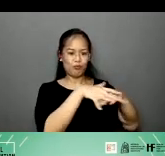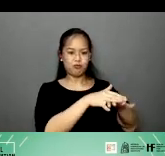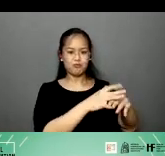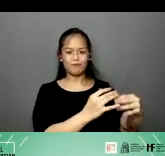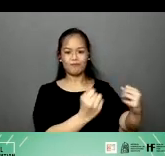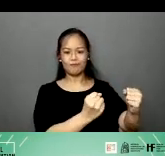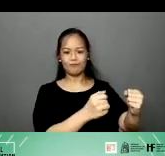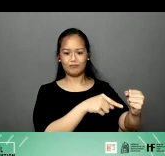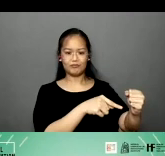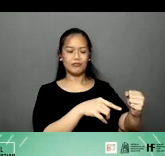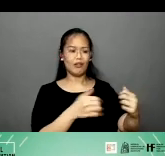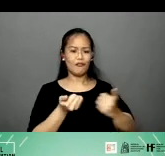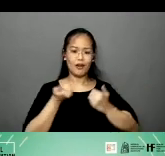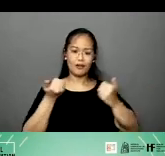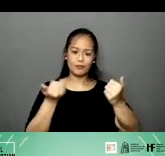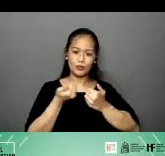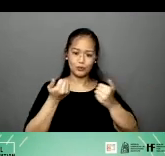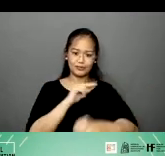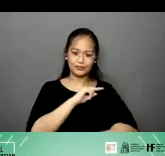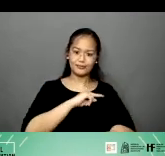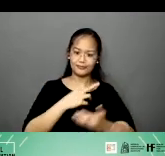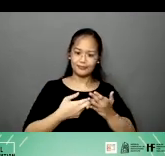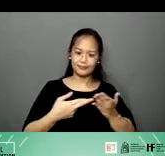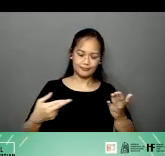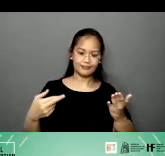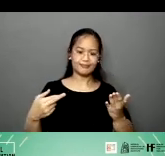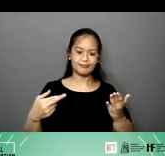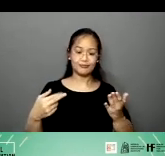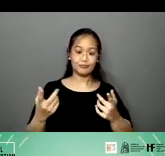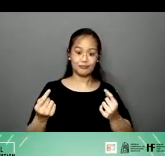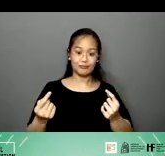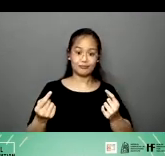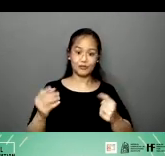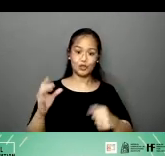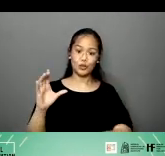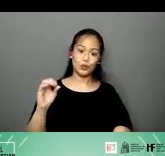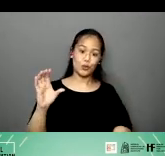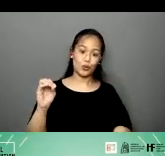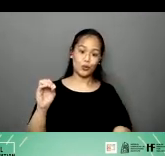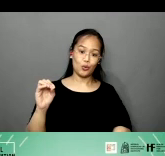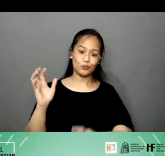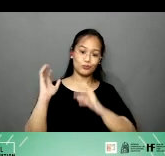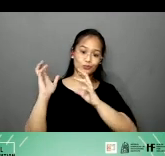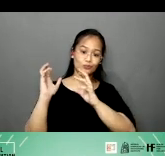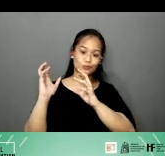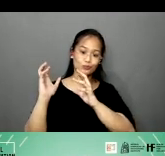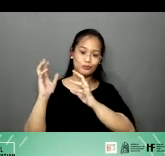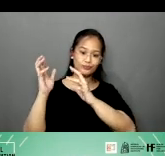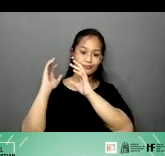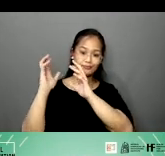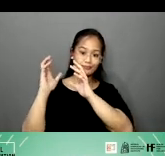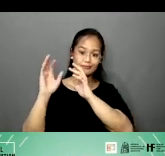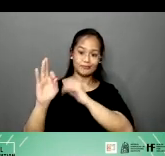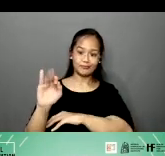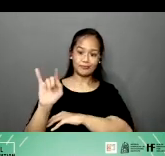value to already an existing natural resource. So they took cocoa fibers, which is actually a very big industry here in the Philippines, and